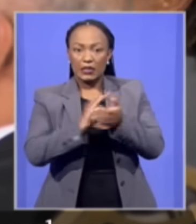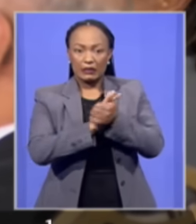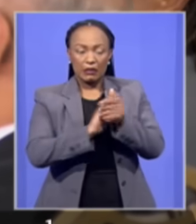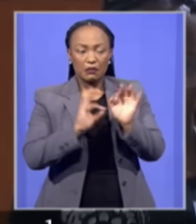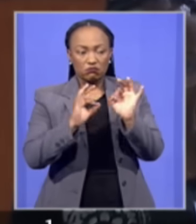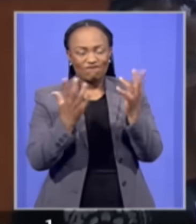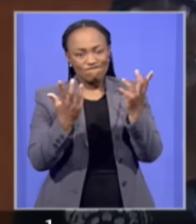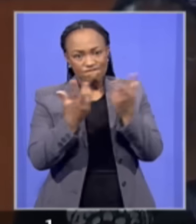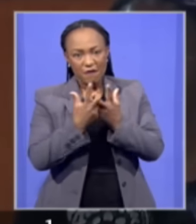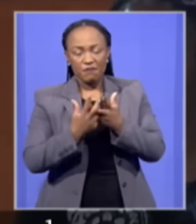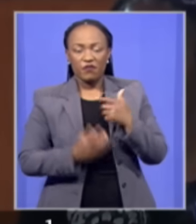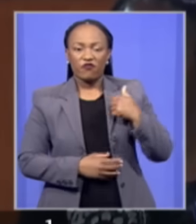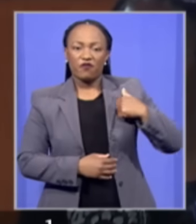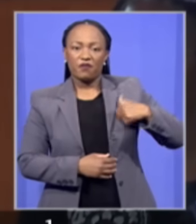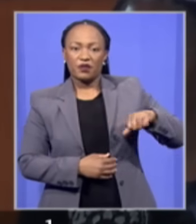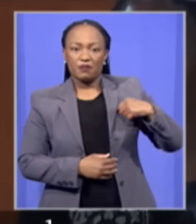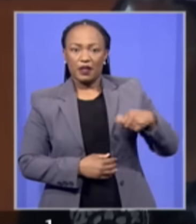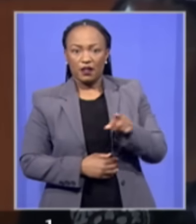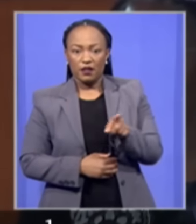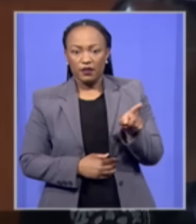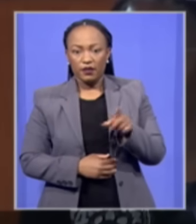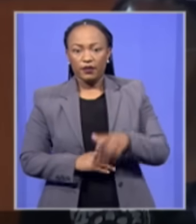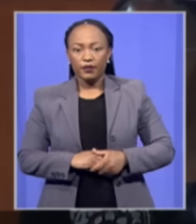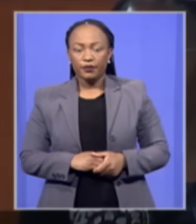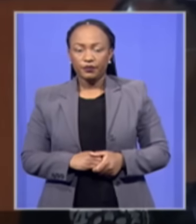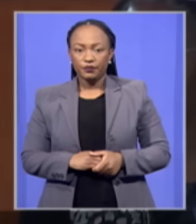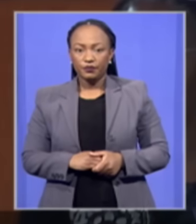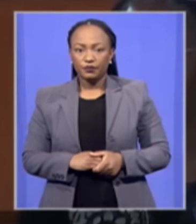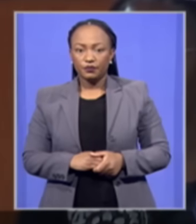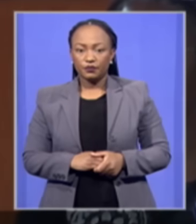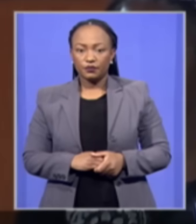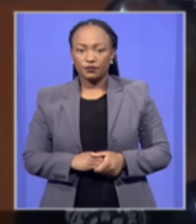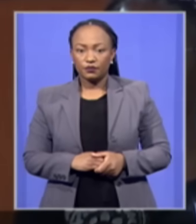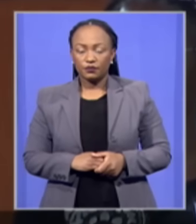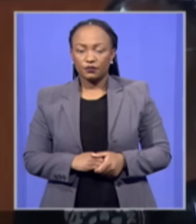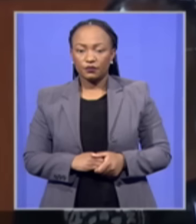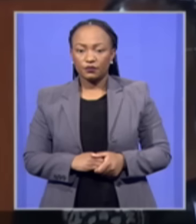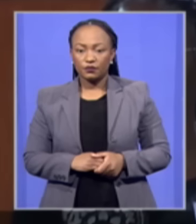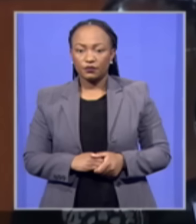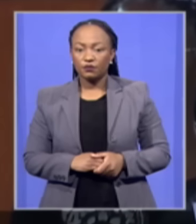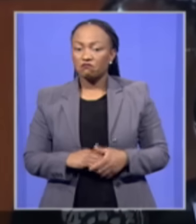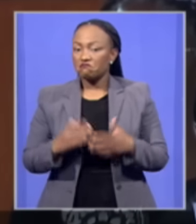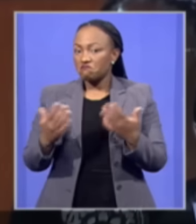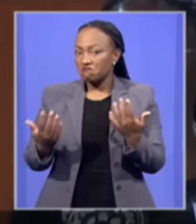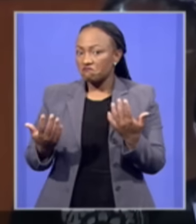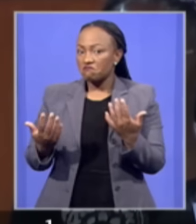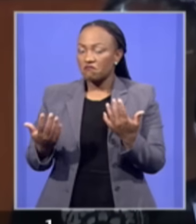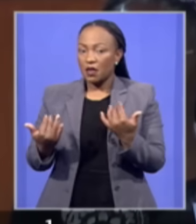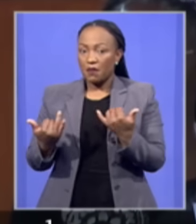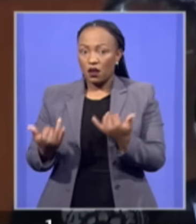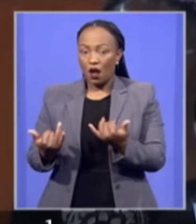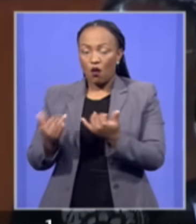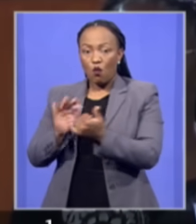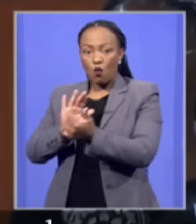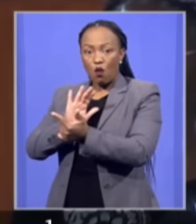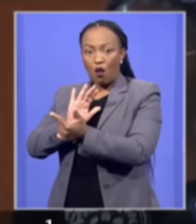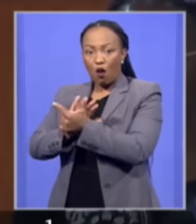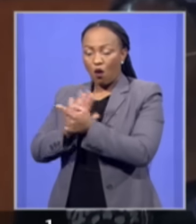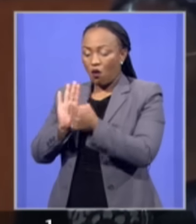bomasepala. Is then broken? Is it the legislation that we are trying to review, or is it maybe